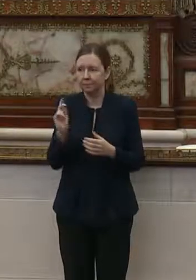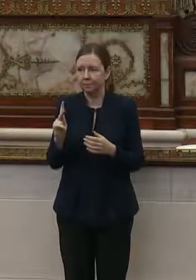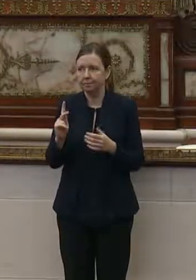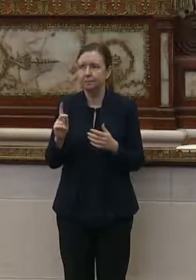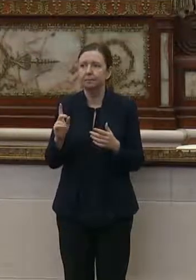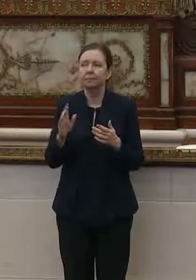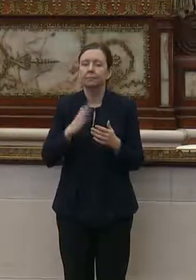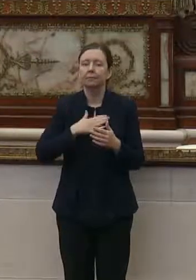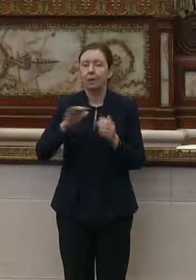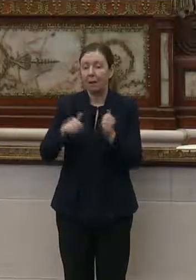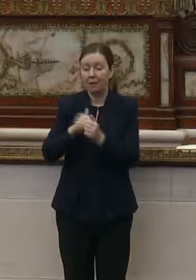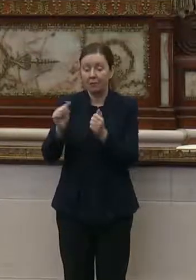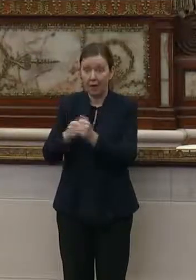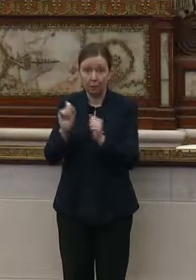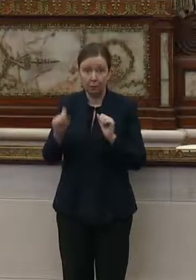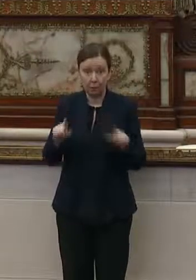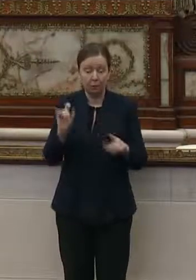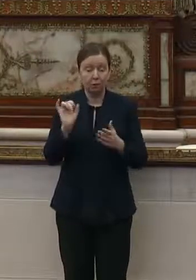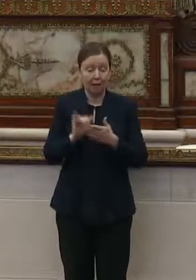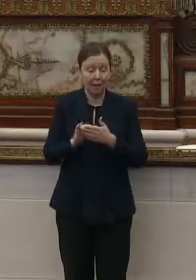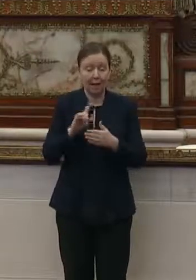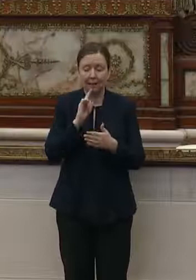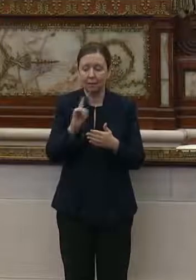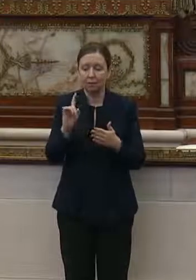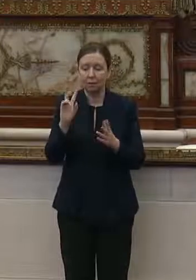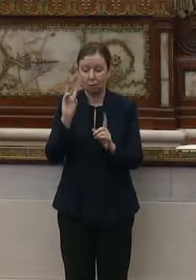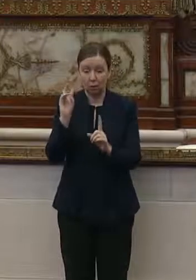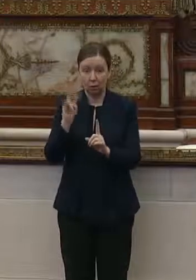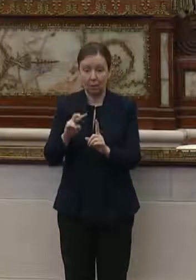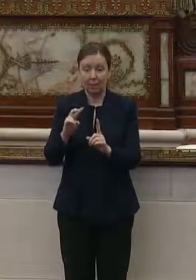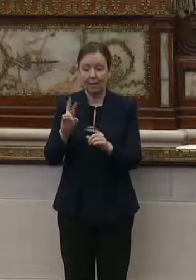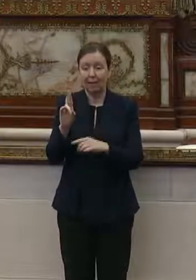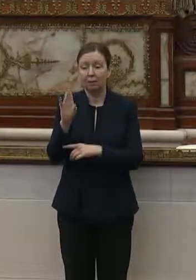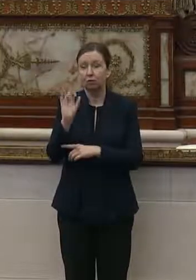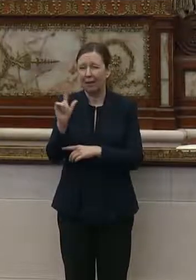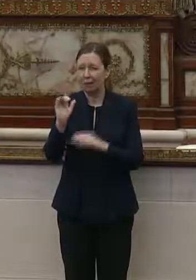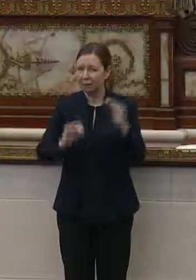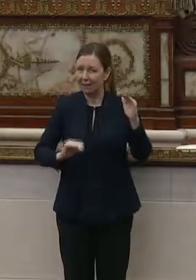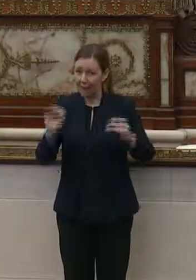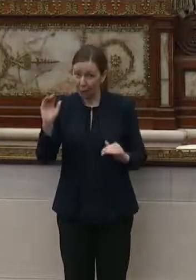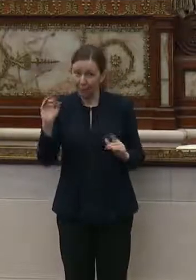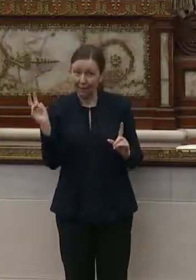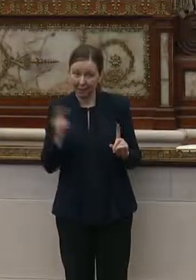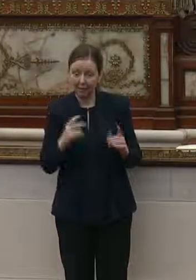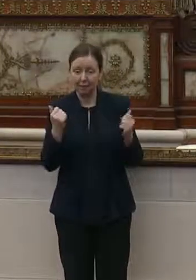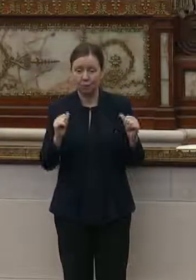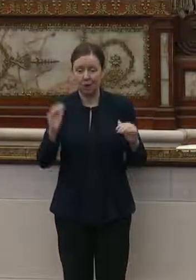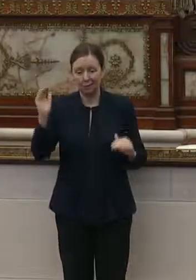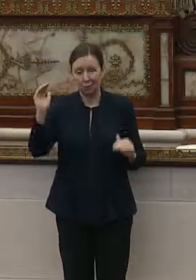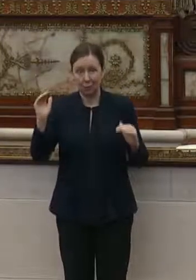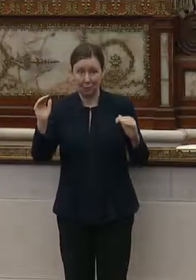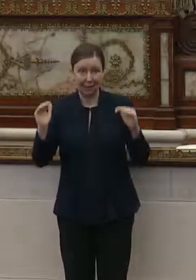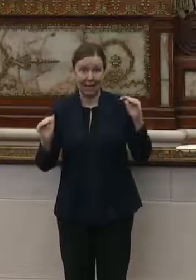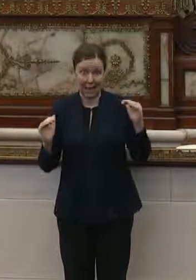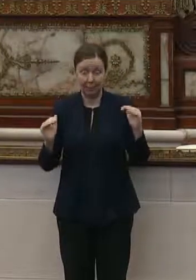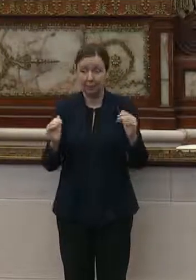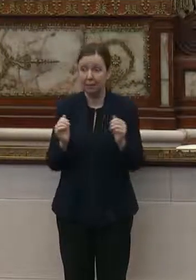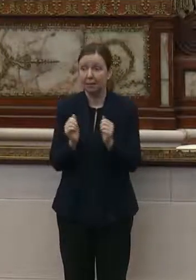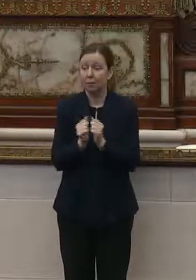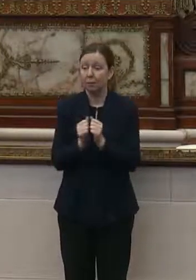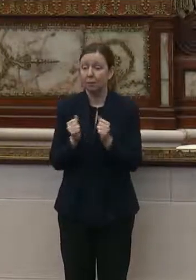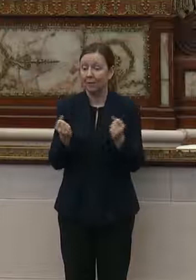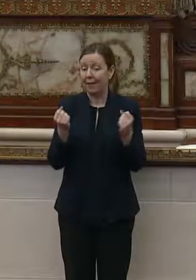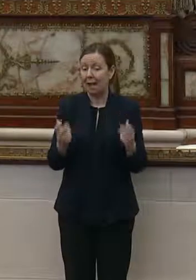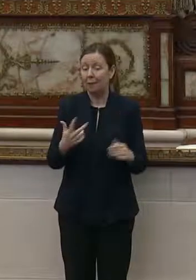then my follow-up question to that is looking at this racial and equity lens and trying to close the gap around the amount